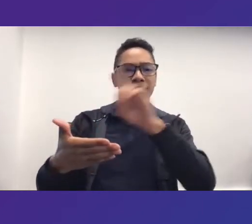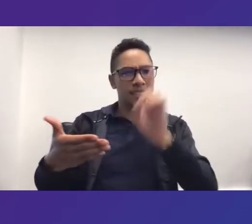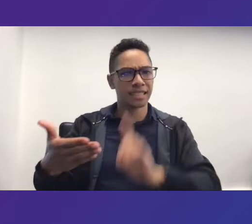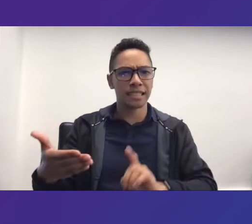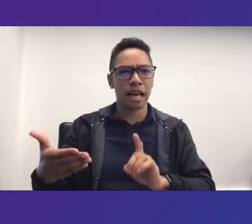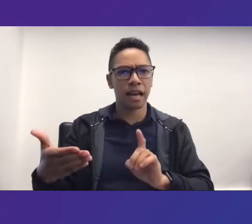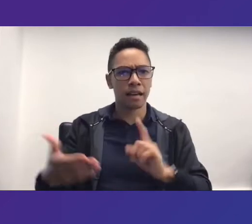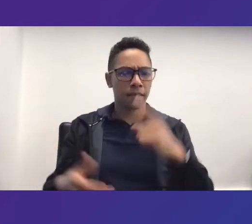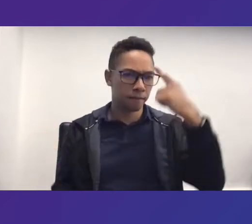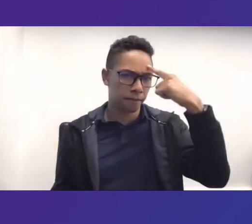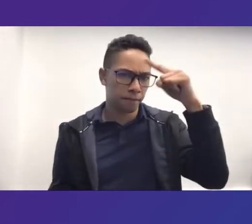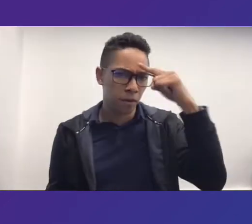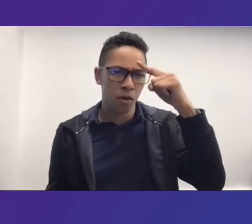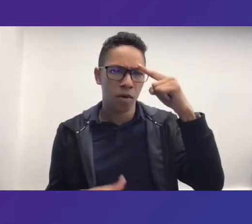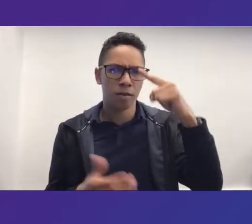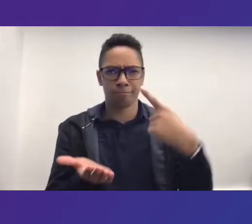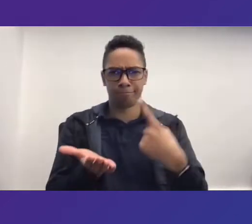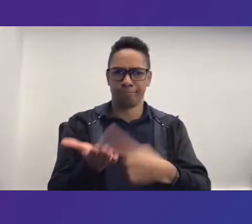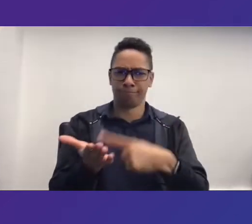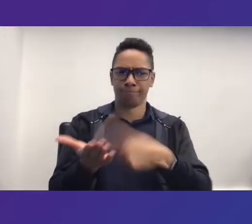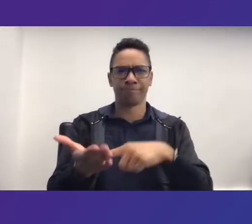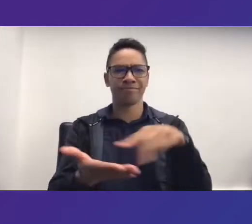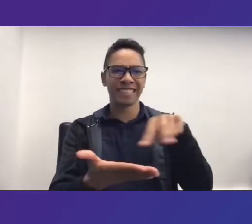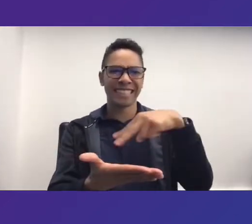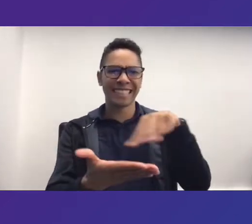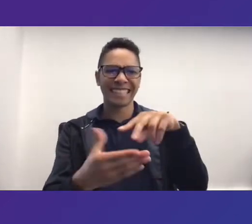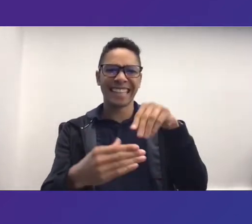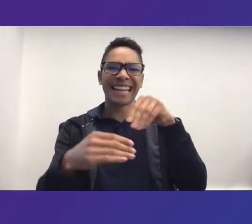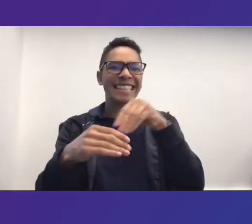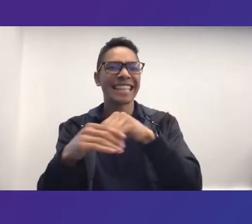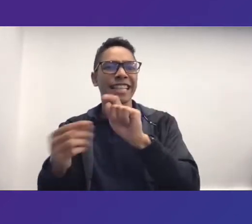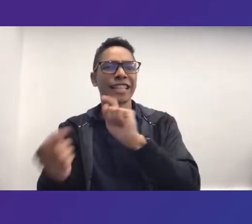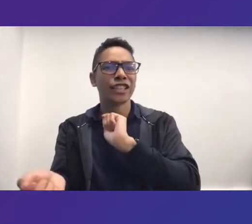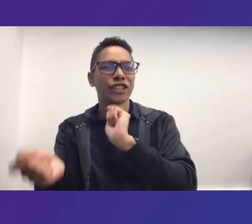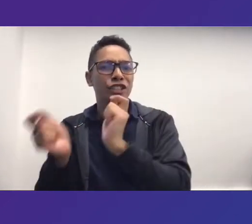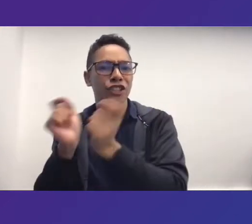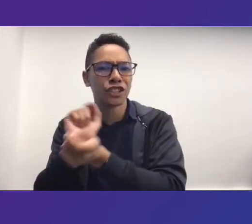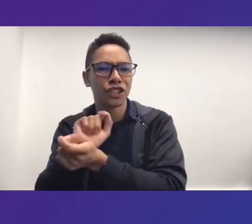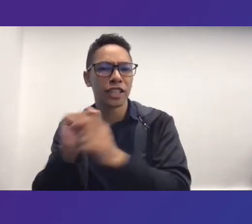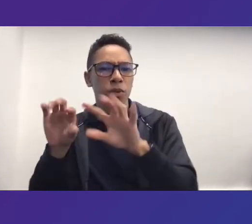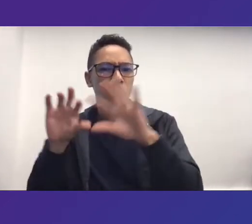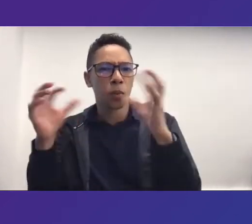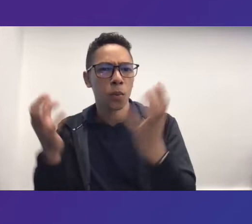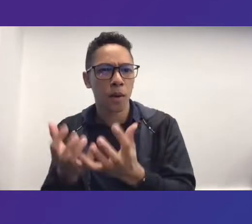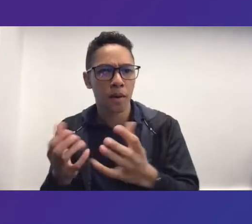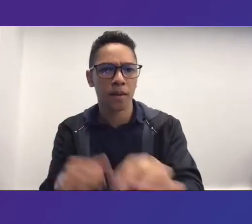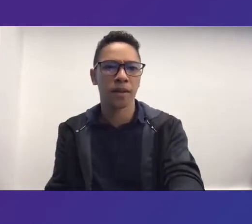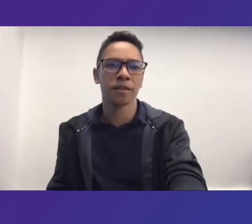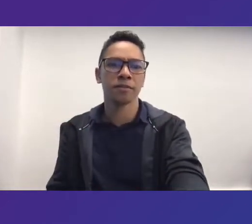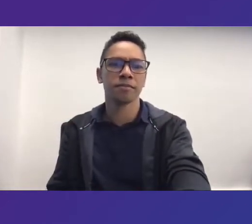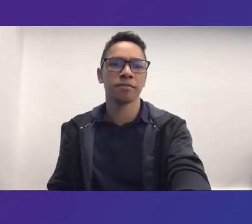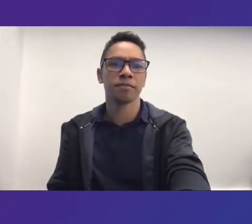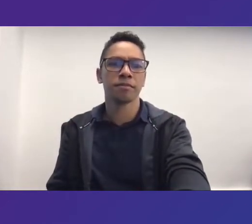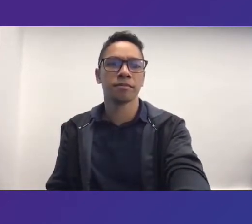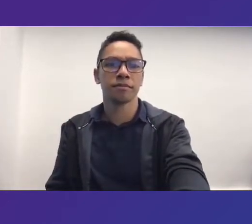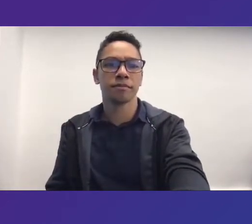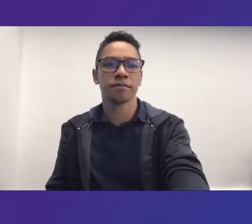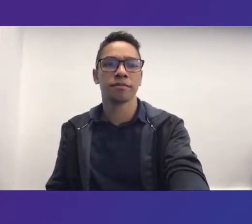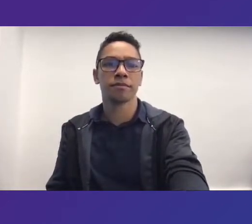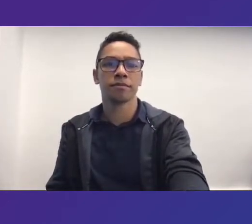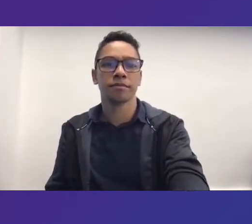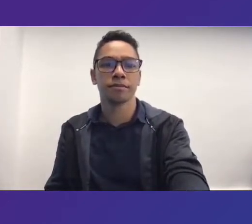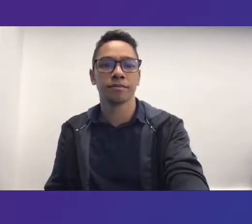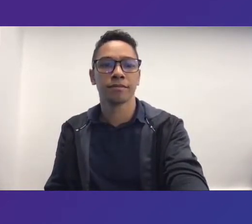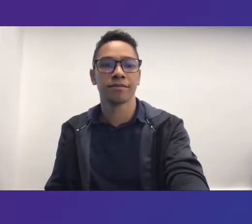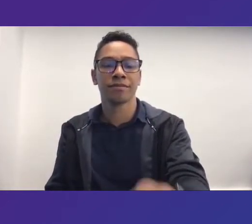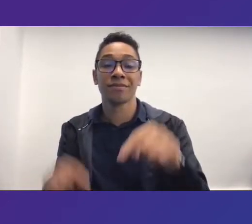to talk about dance in a changing world, forging a changing world. This panel discussion